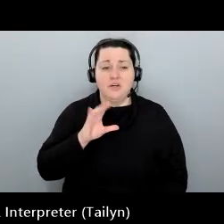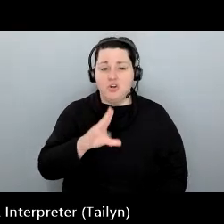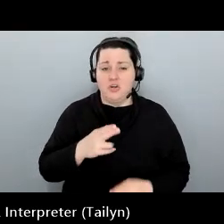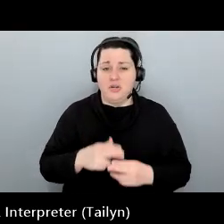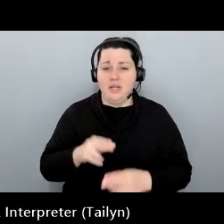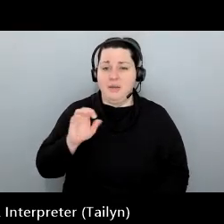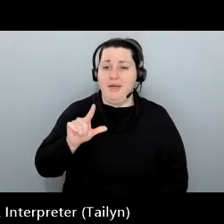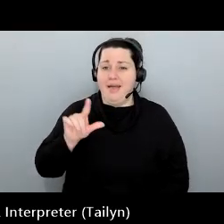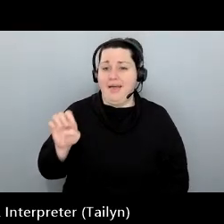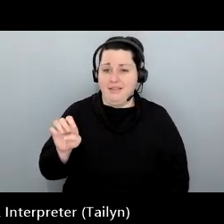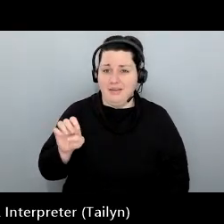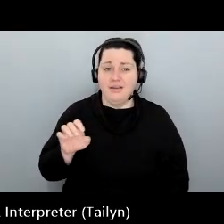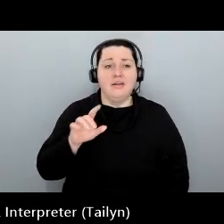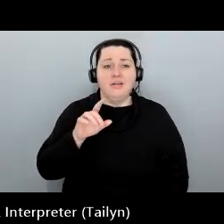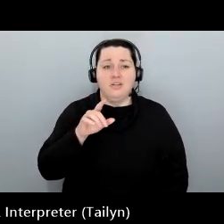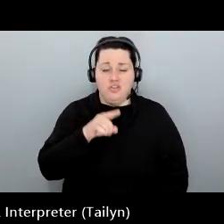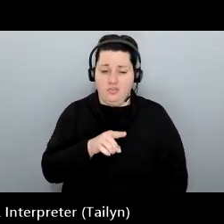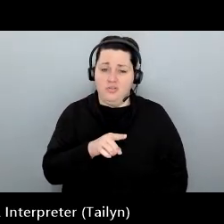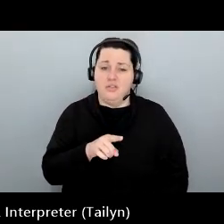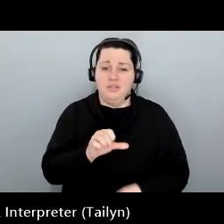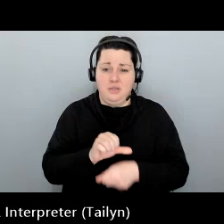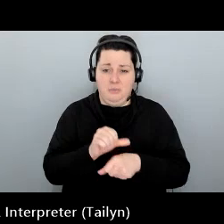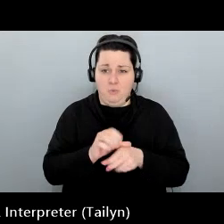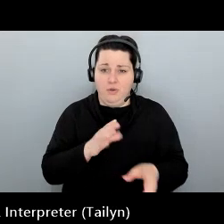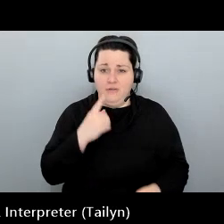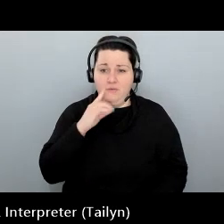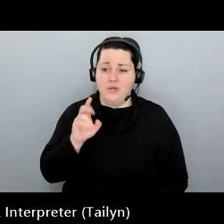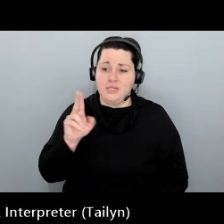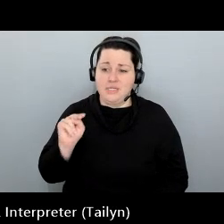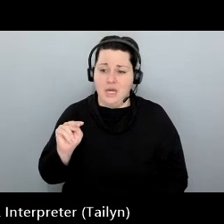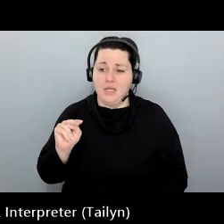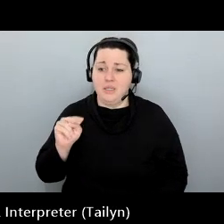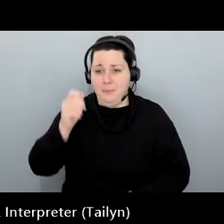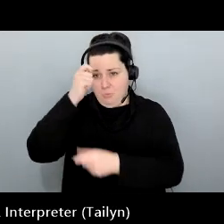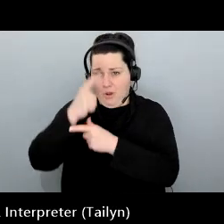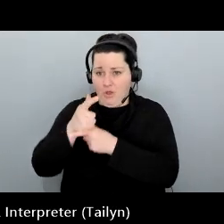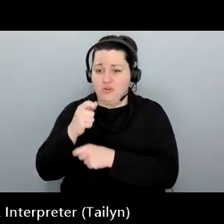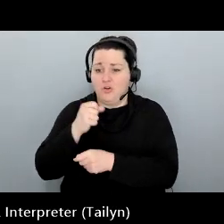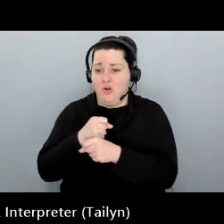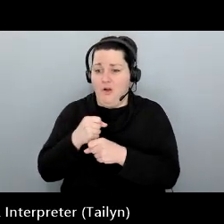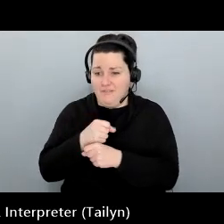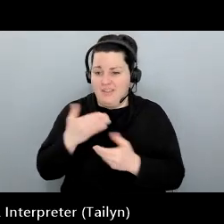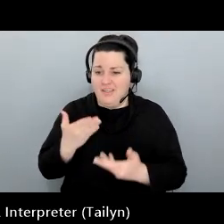a dedicated employee at the Dunn Brothers Coffee here in Hopkins. And one of